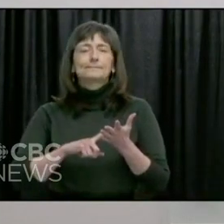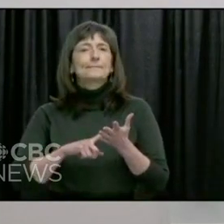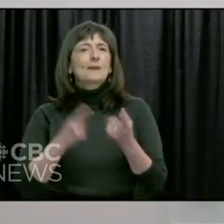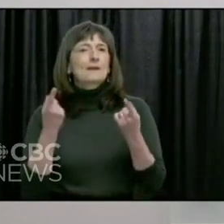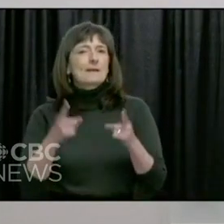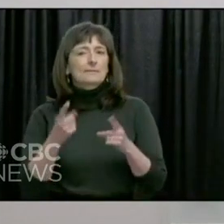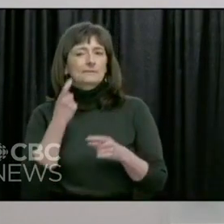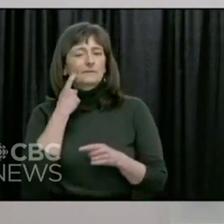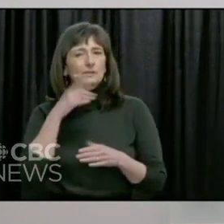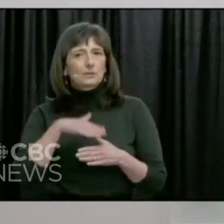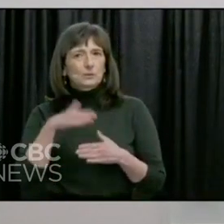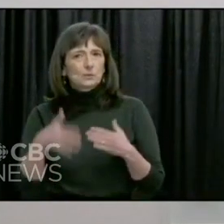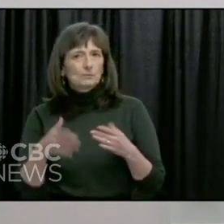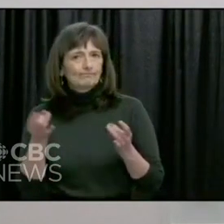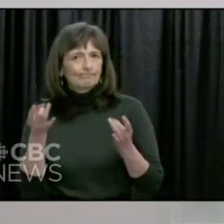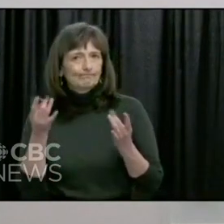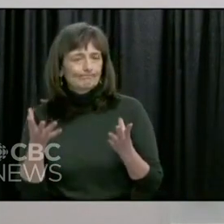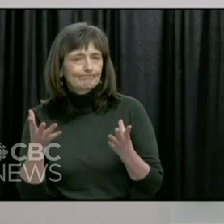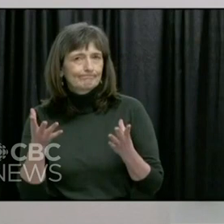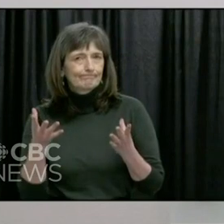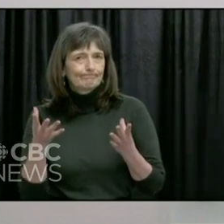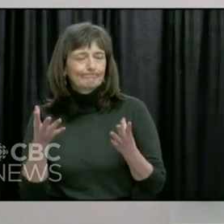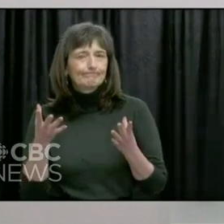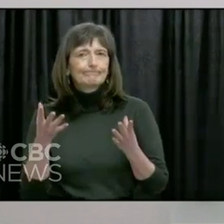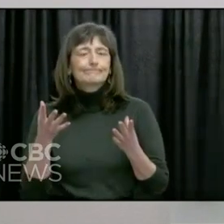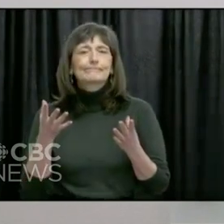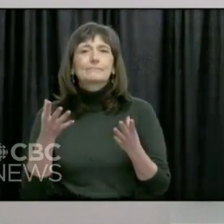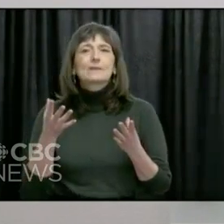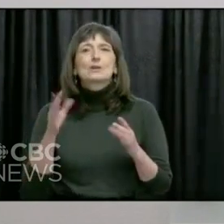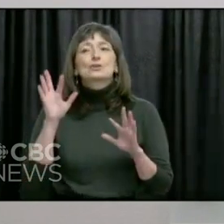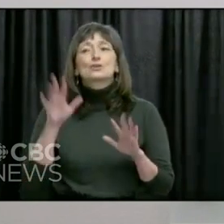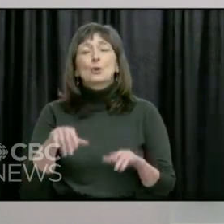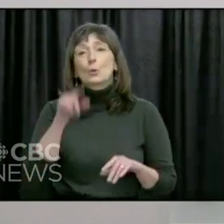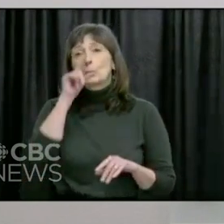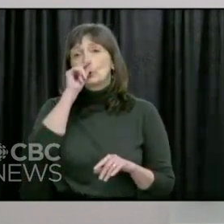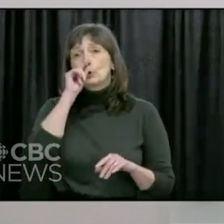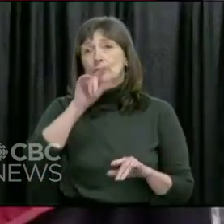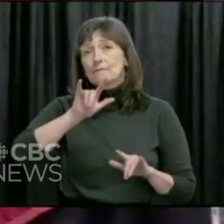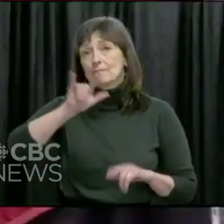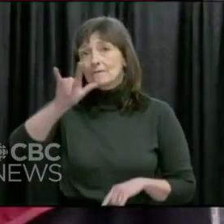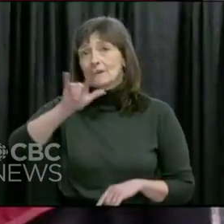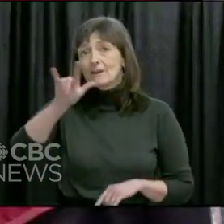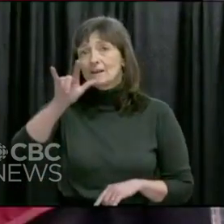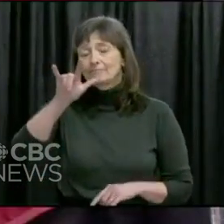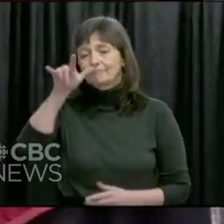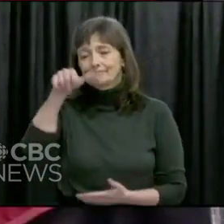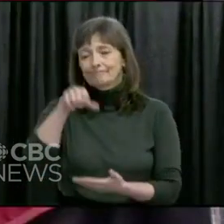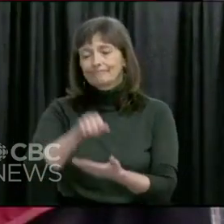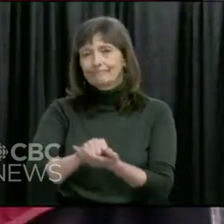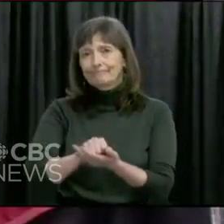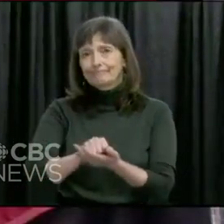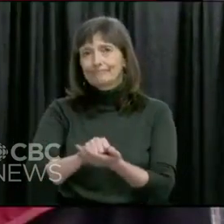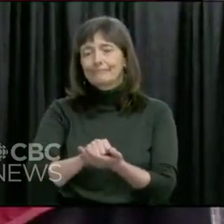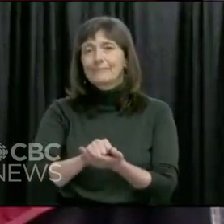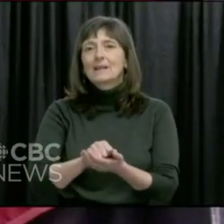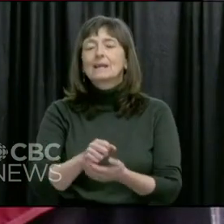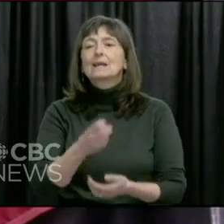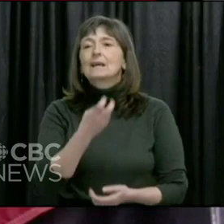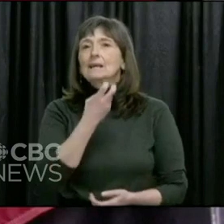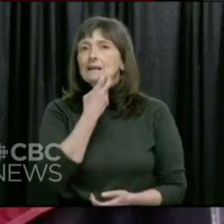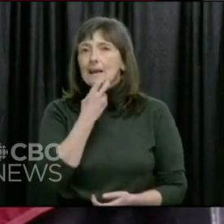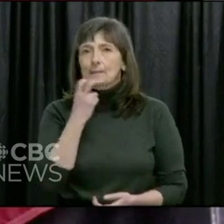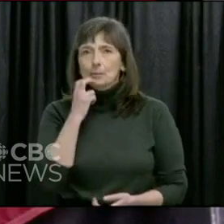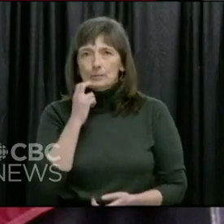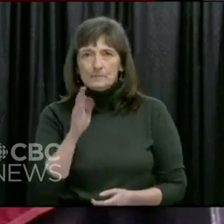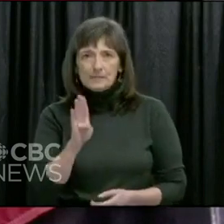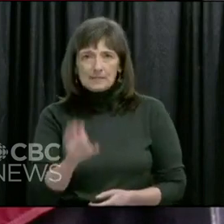weekend where a Canadian Armed Forces or Snowbirds plane went down in Kamloops, BC. Of